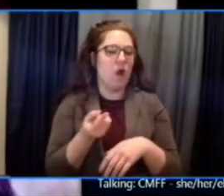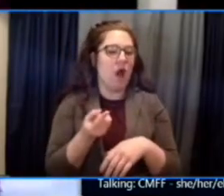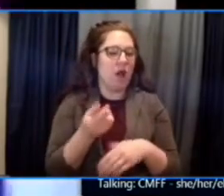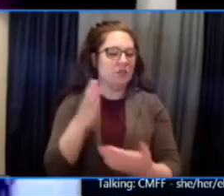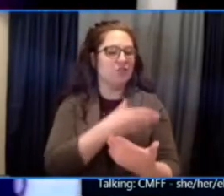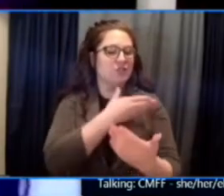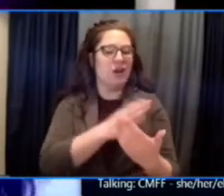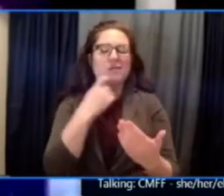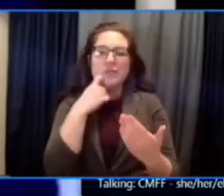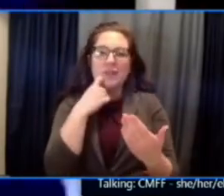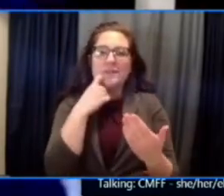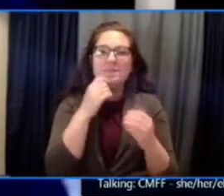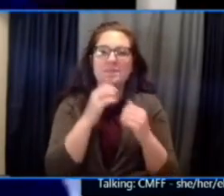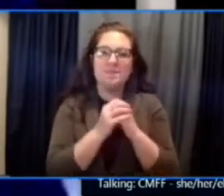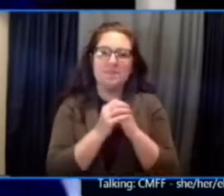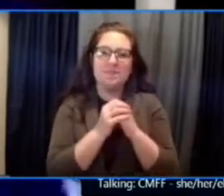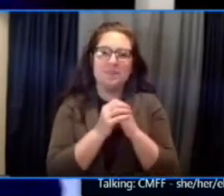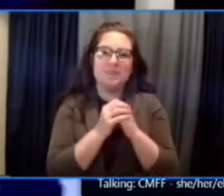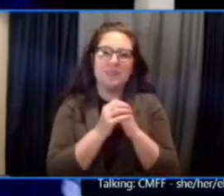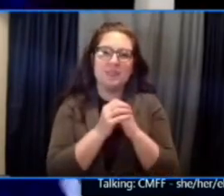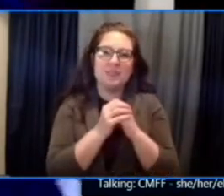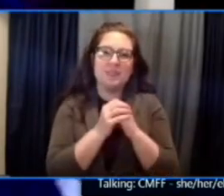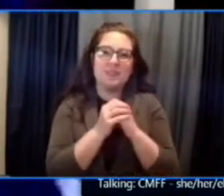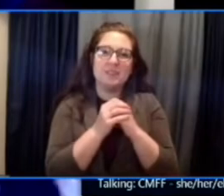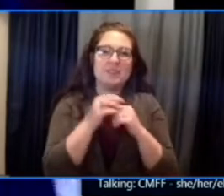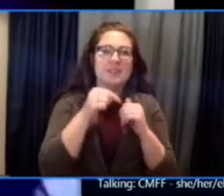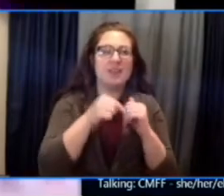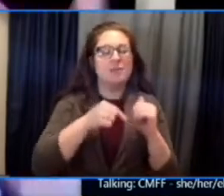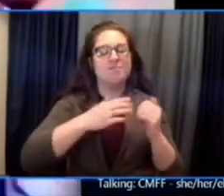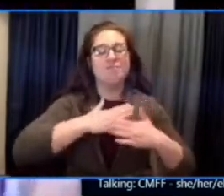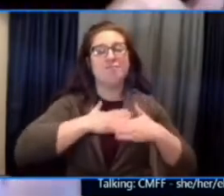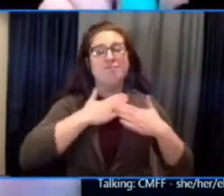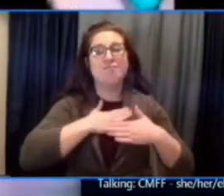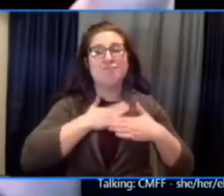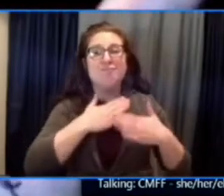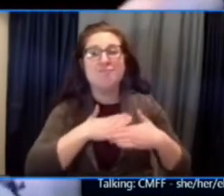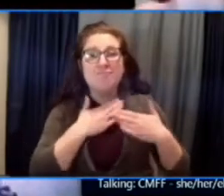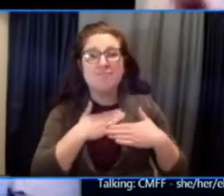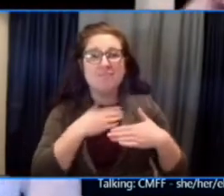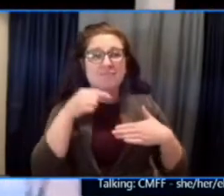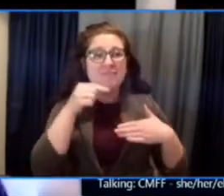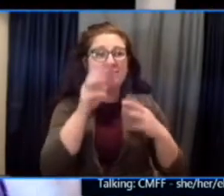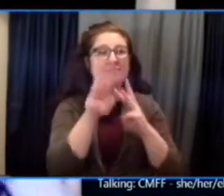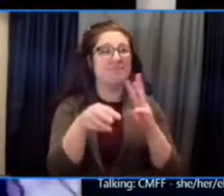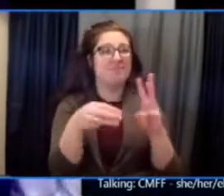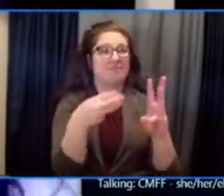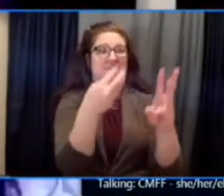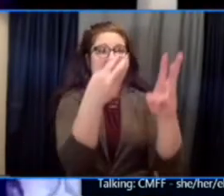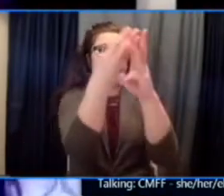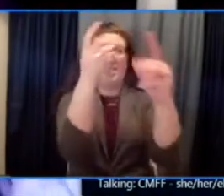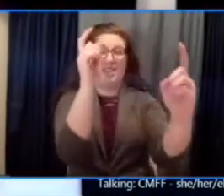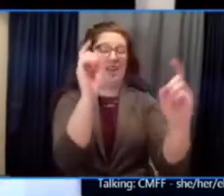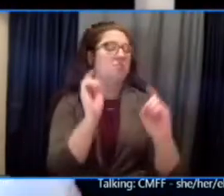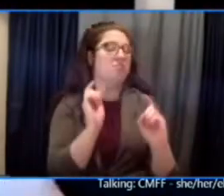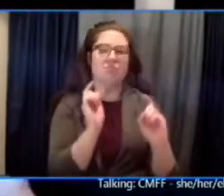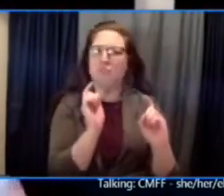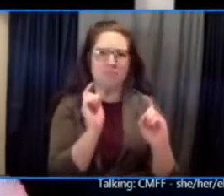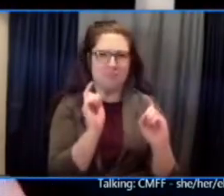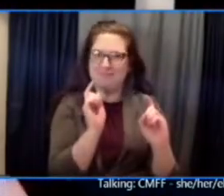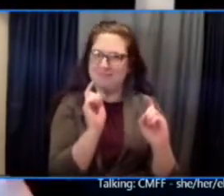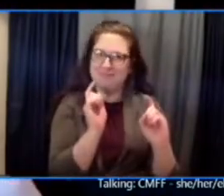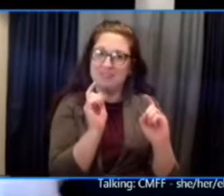people, right? But like, I am like totally dreaming about. I was laughing when people were posting in the